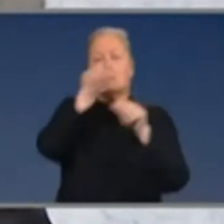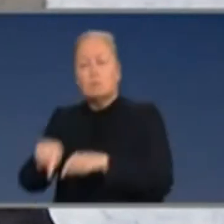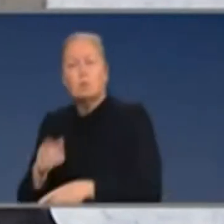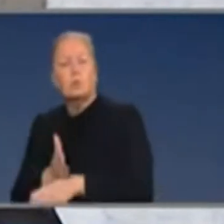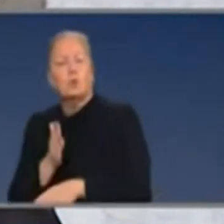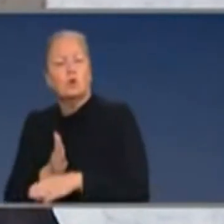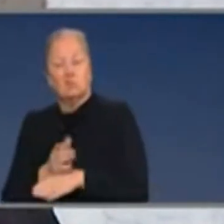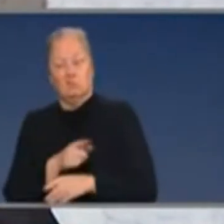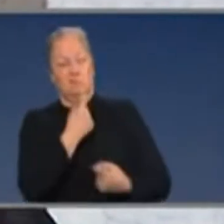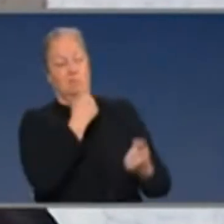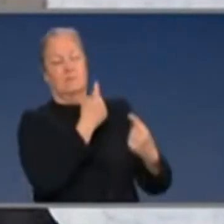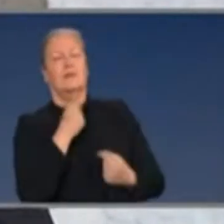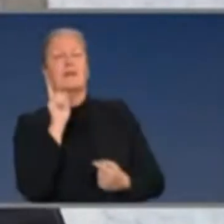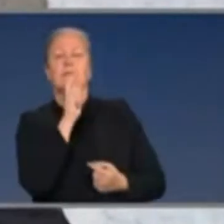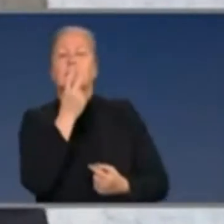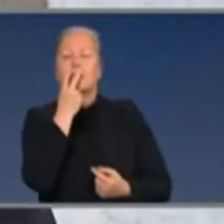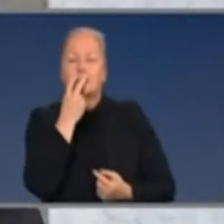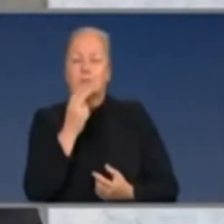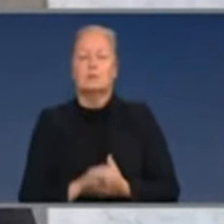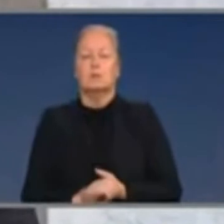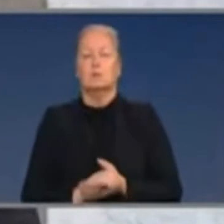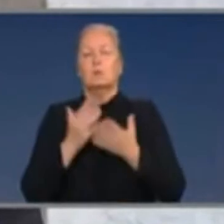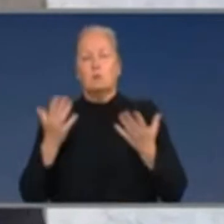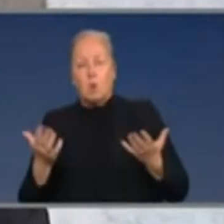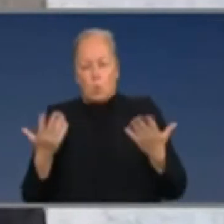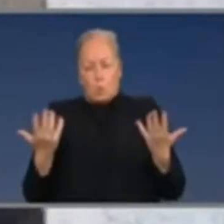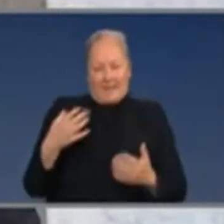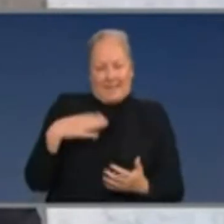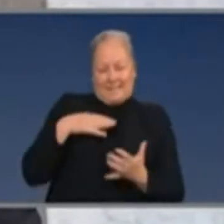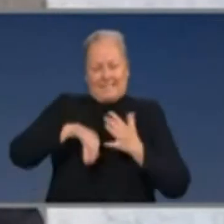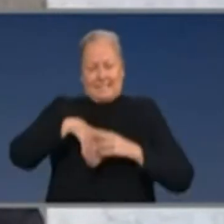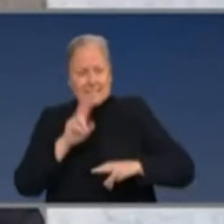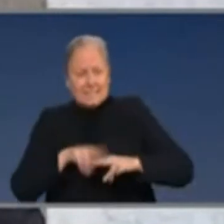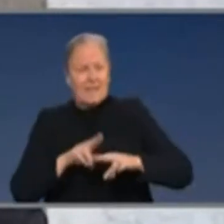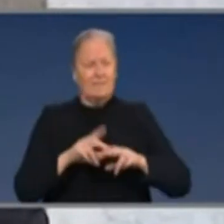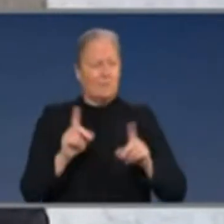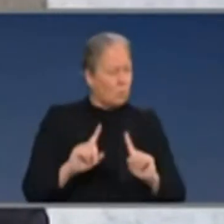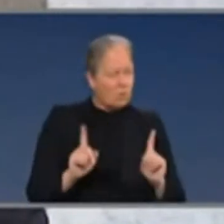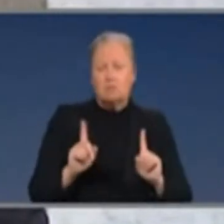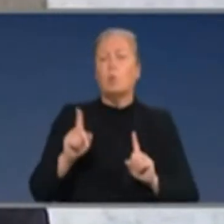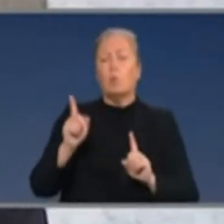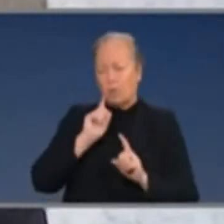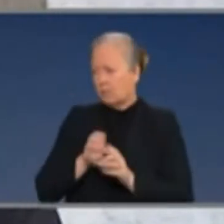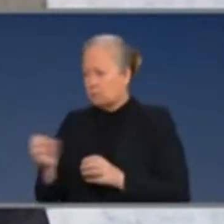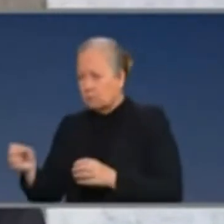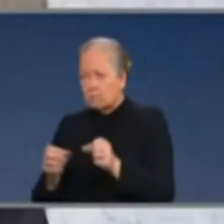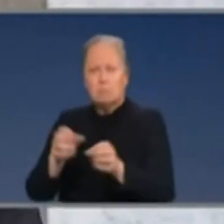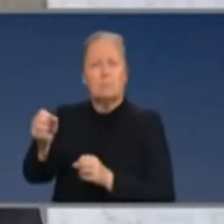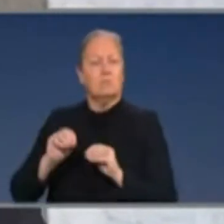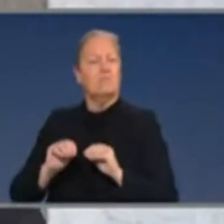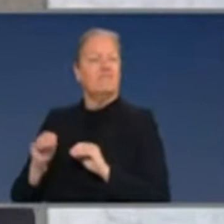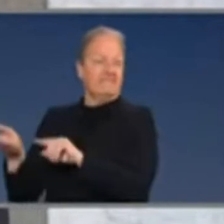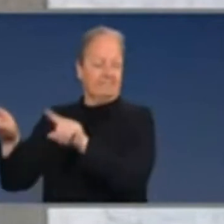That was identified last night. So the resourcing of the staff needs is being worked on very well by the Aged Care Response Centre, and